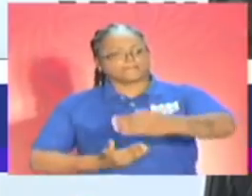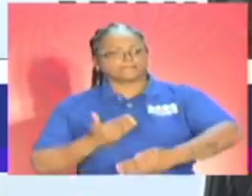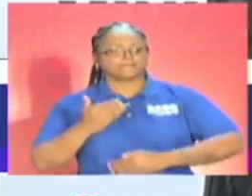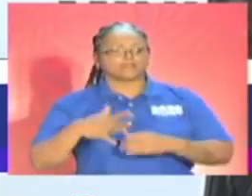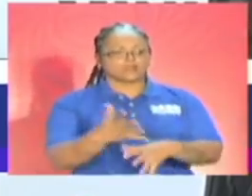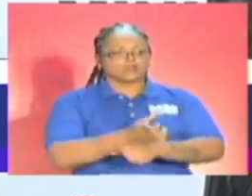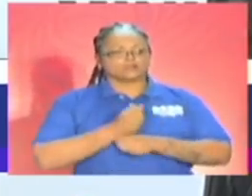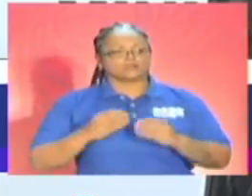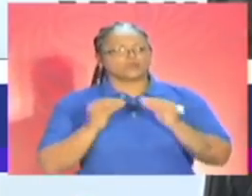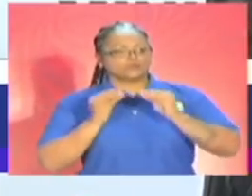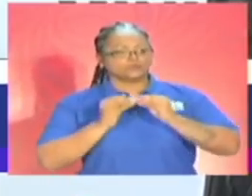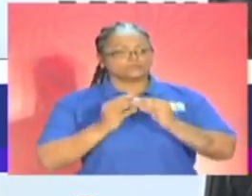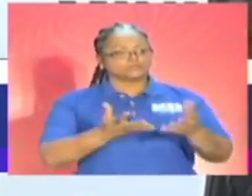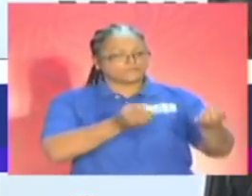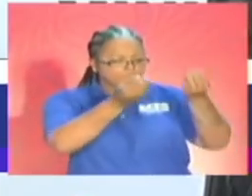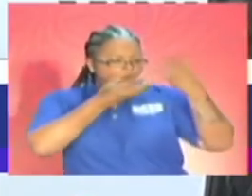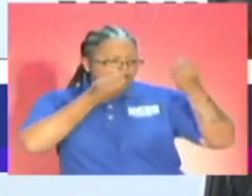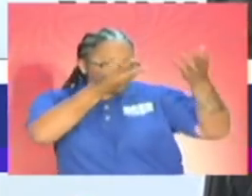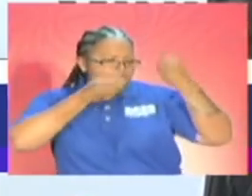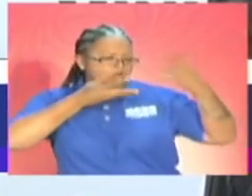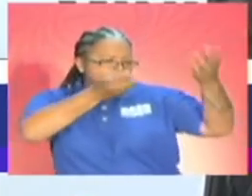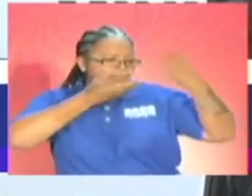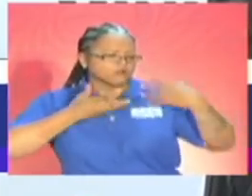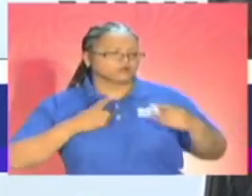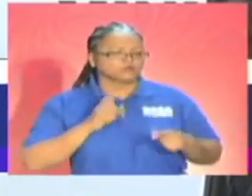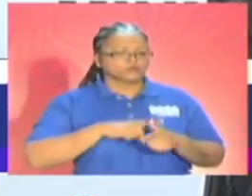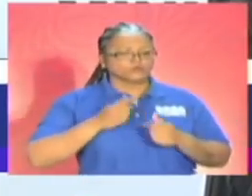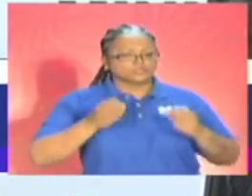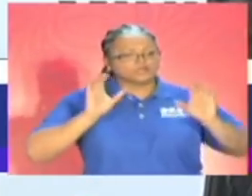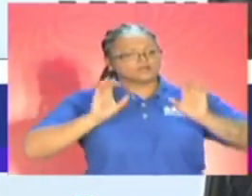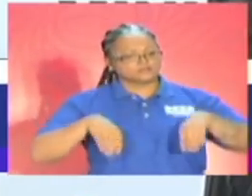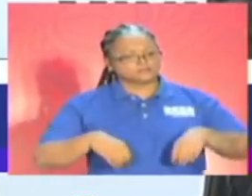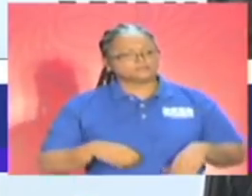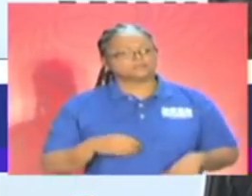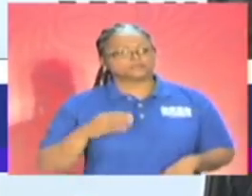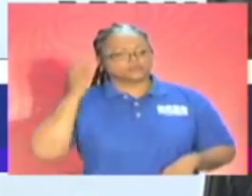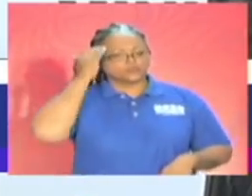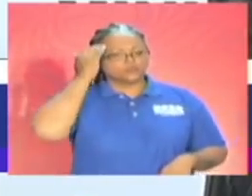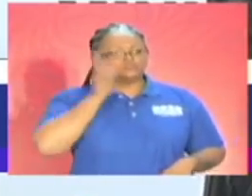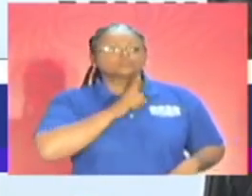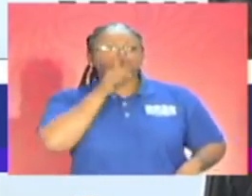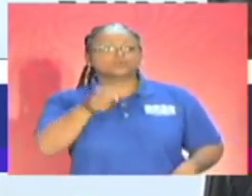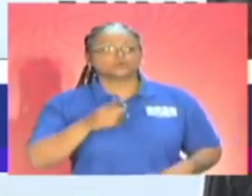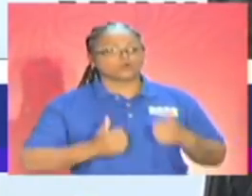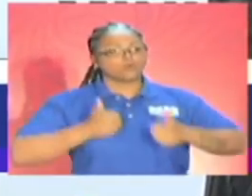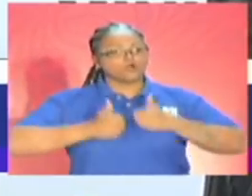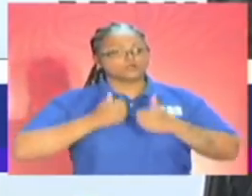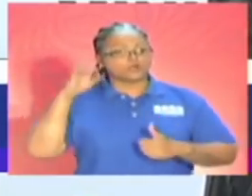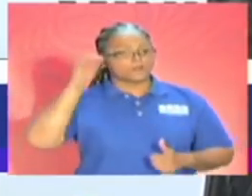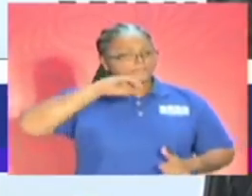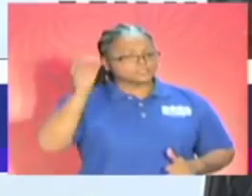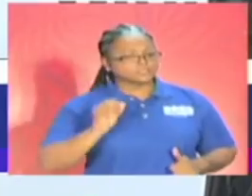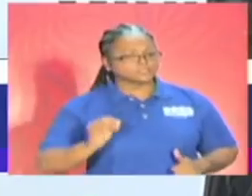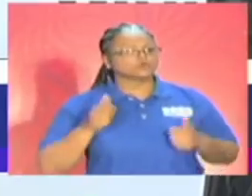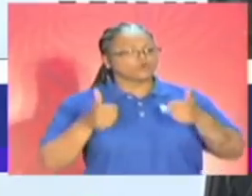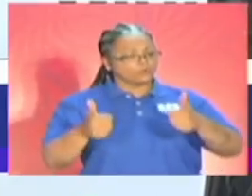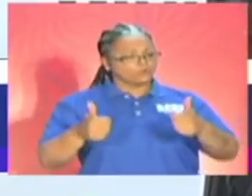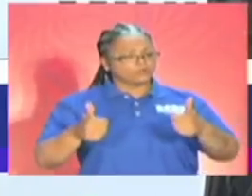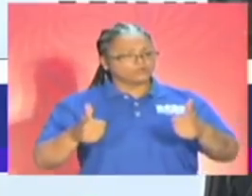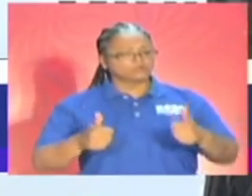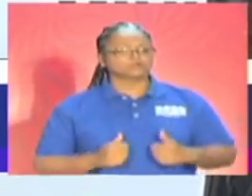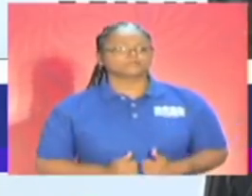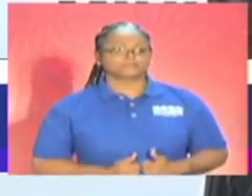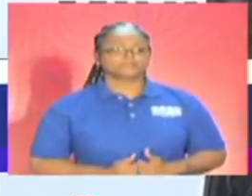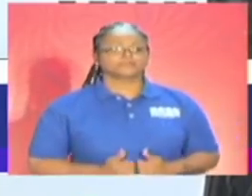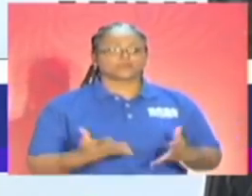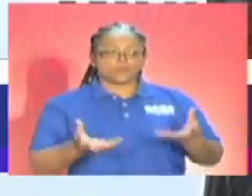countries, you will have adjustments in what percent you need. But we are aiming for the largest proportion of the public to be